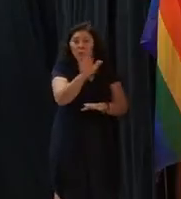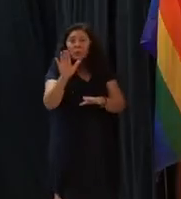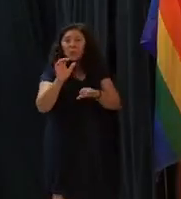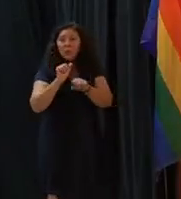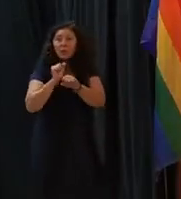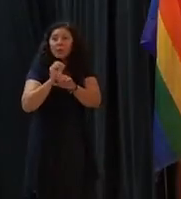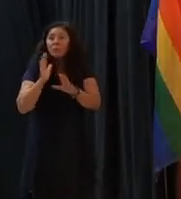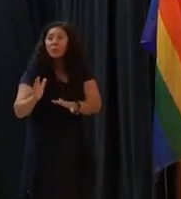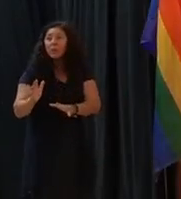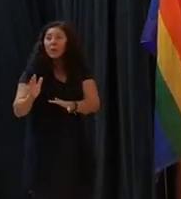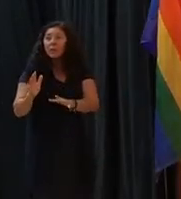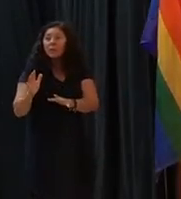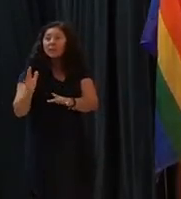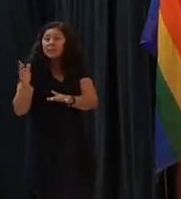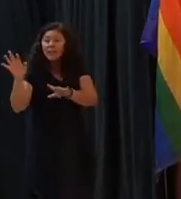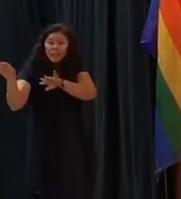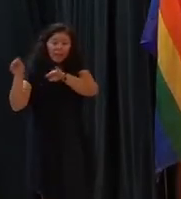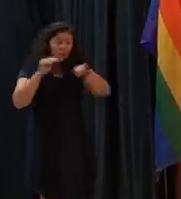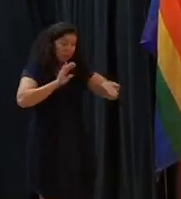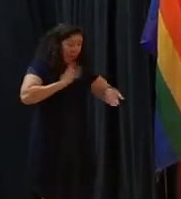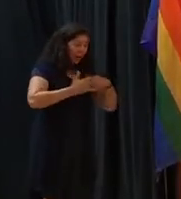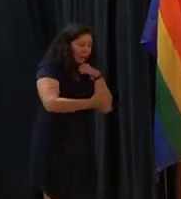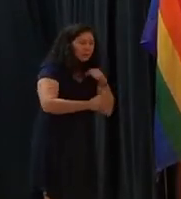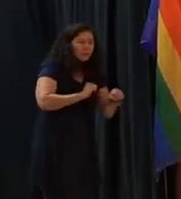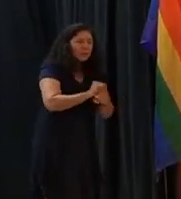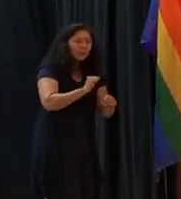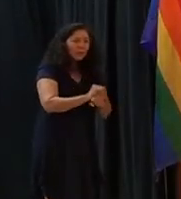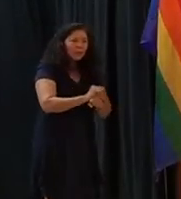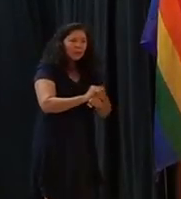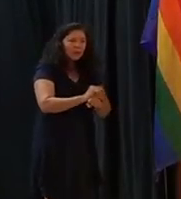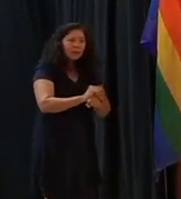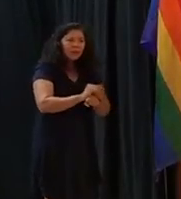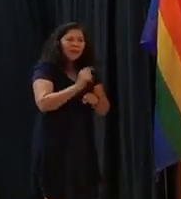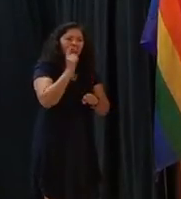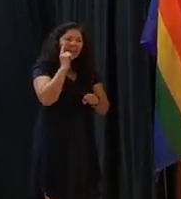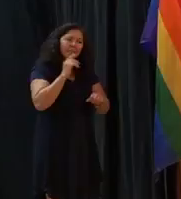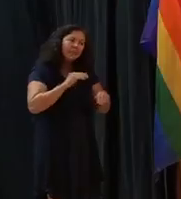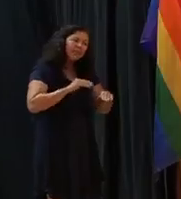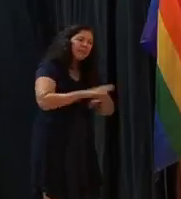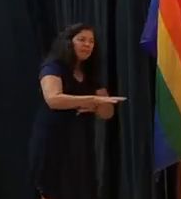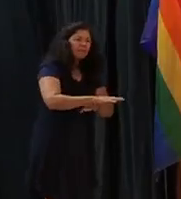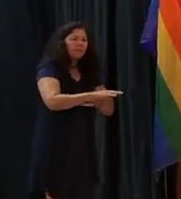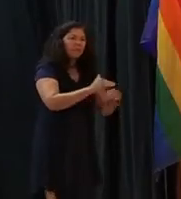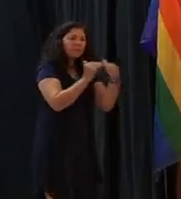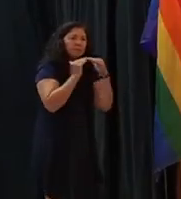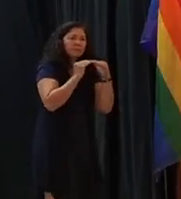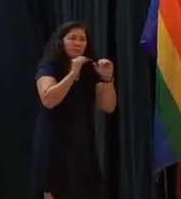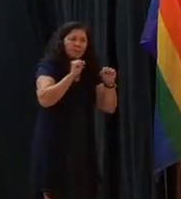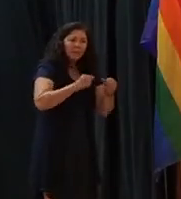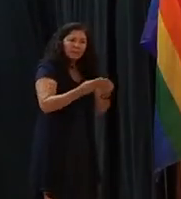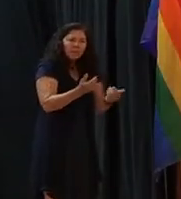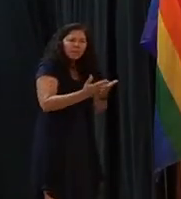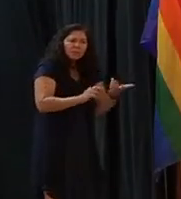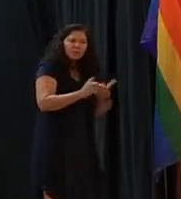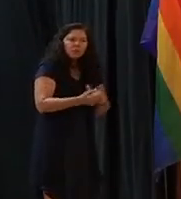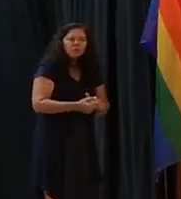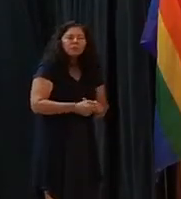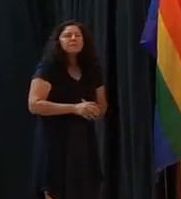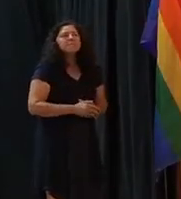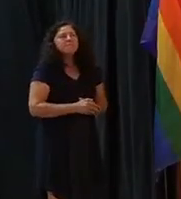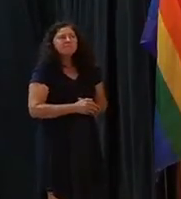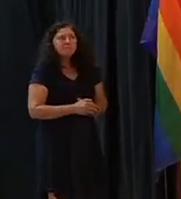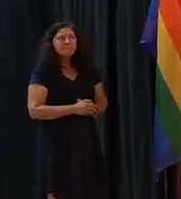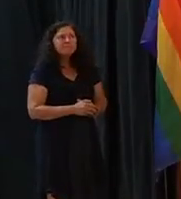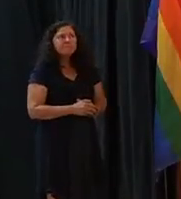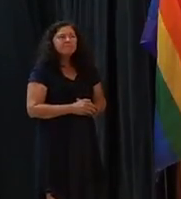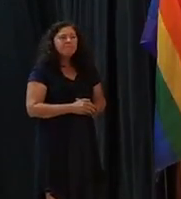your country and work in our countries. So I think that will solve a lot of issues. And I have to say that we might not